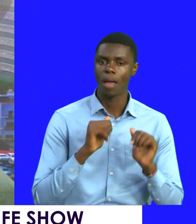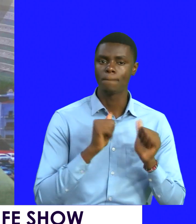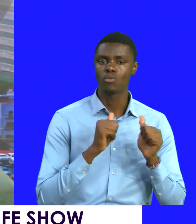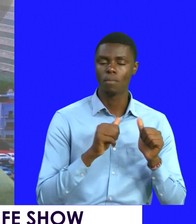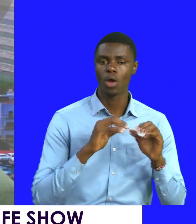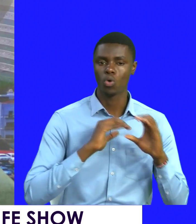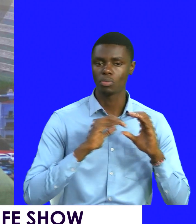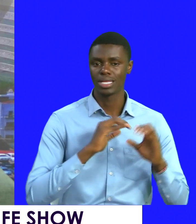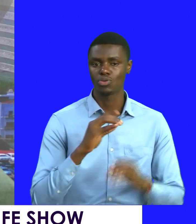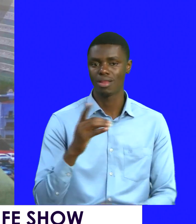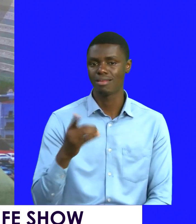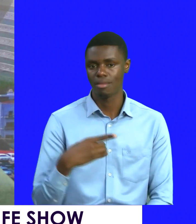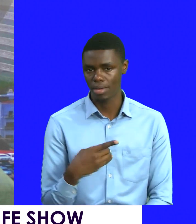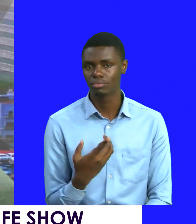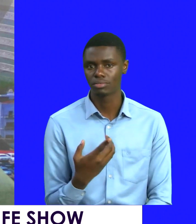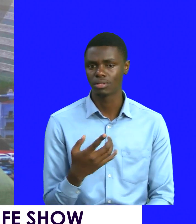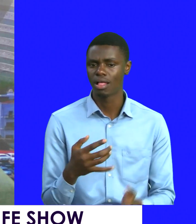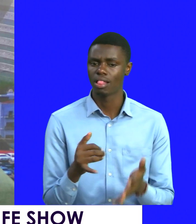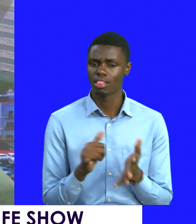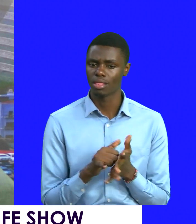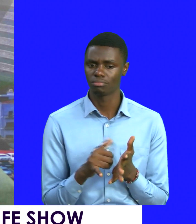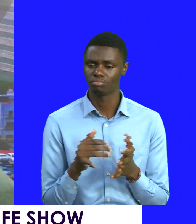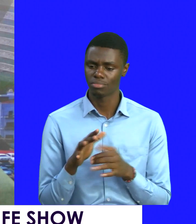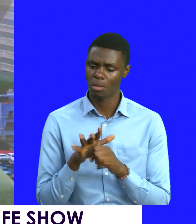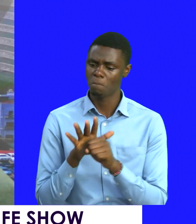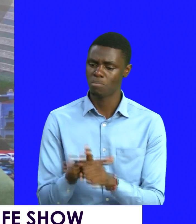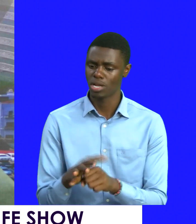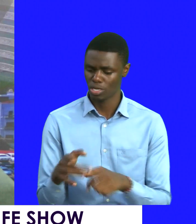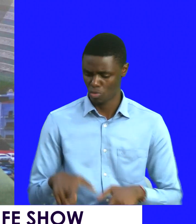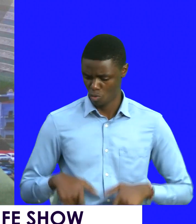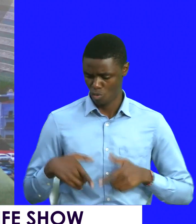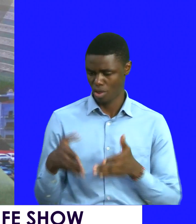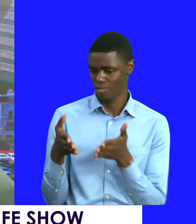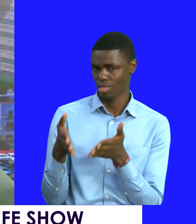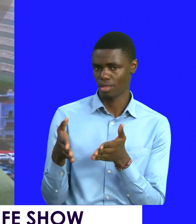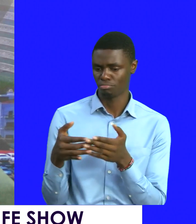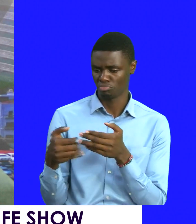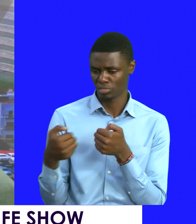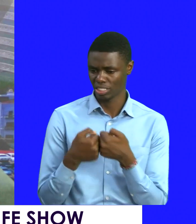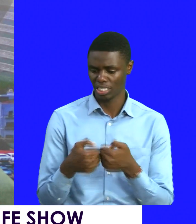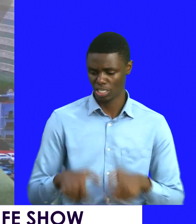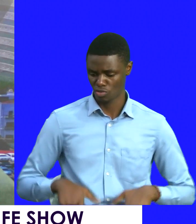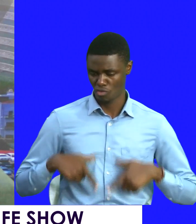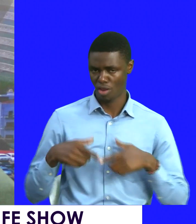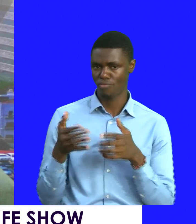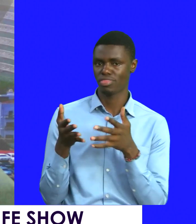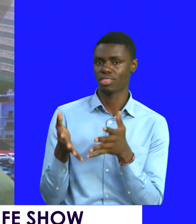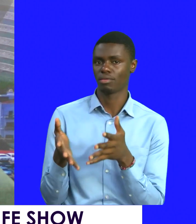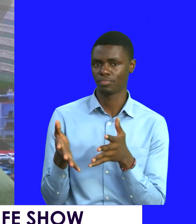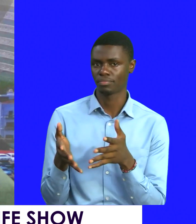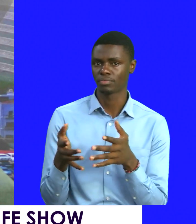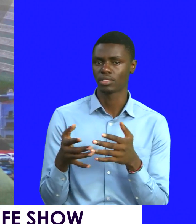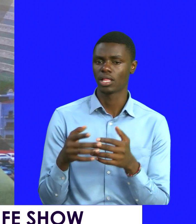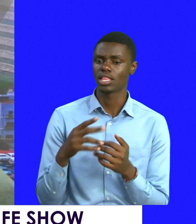demands that despite the pressures of life, the challenges of life,